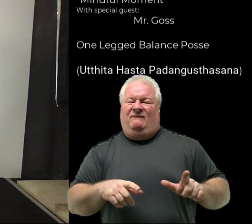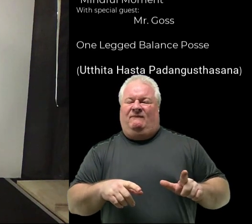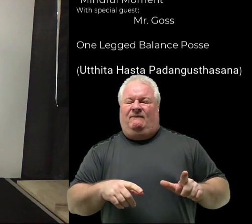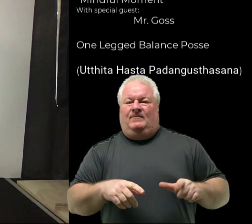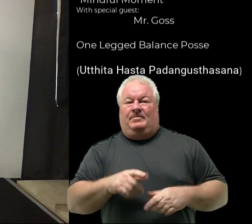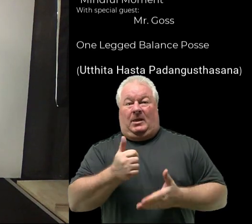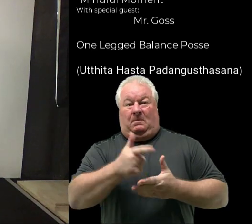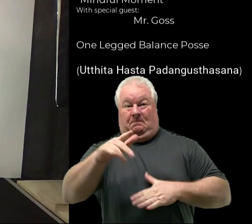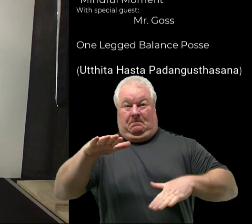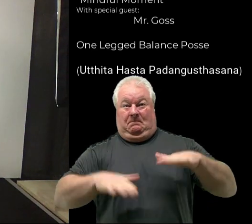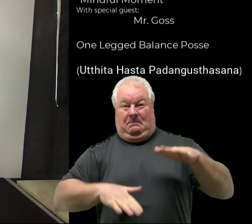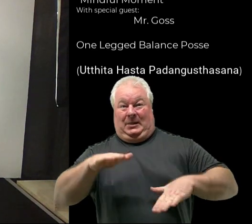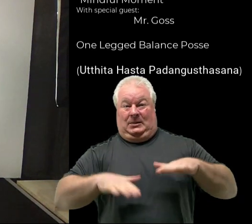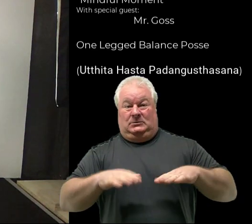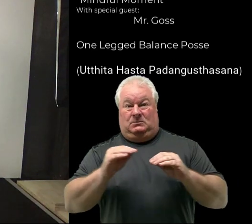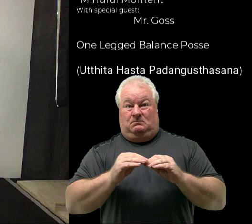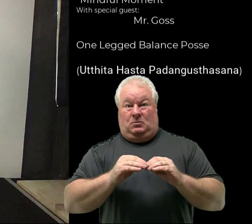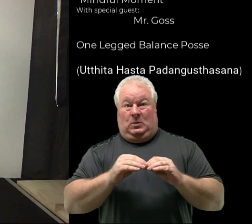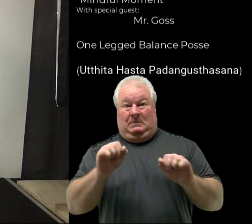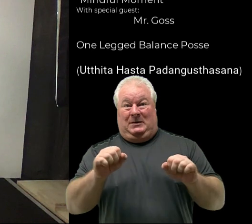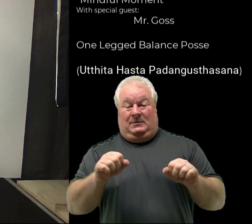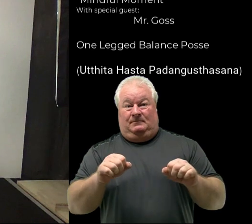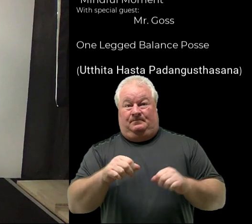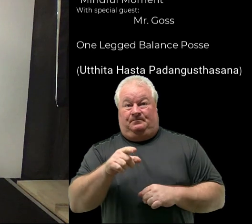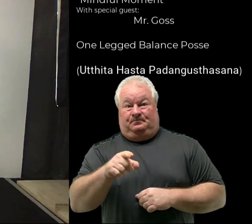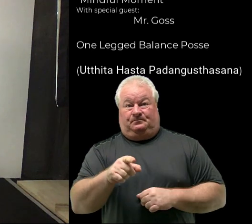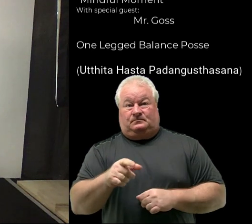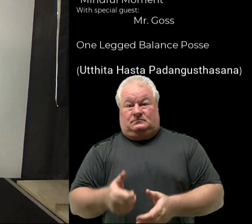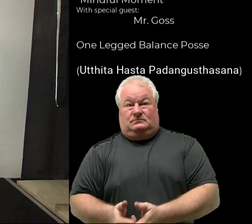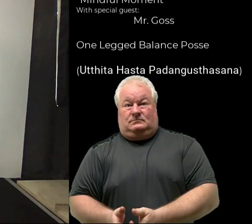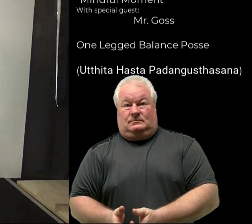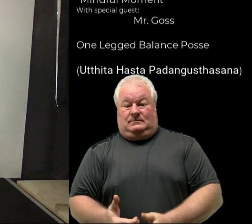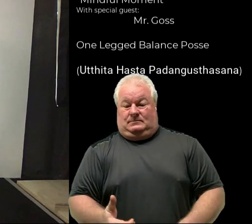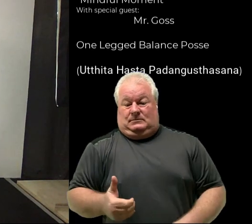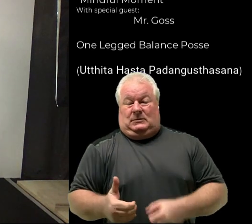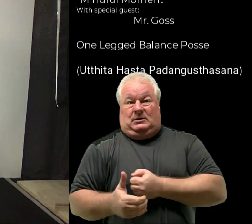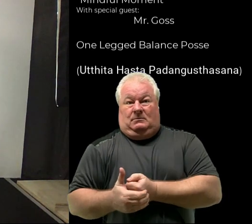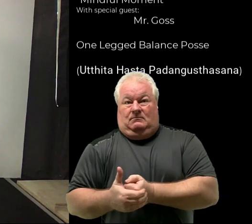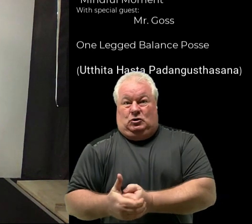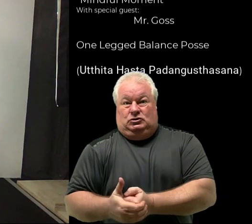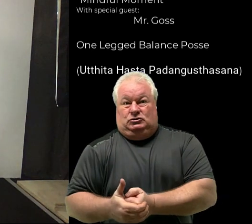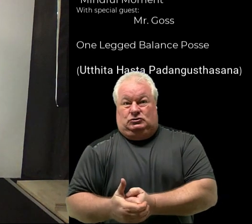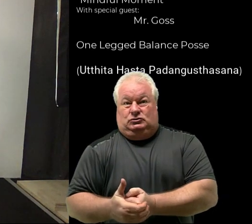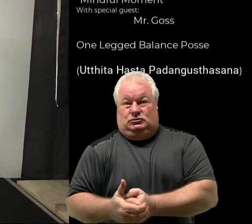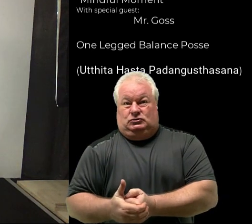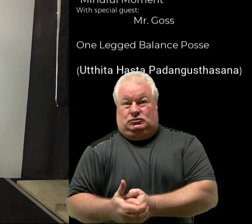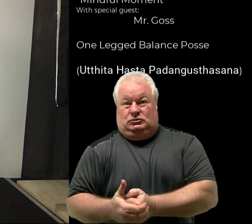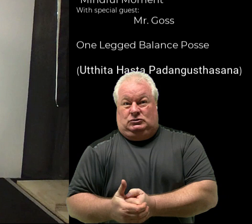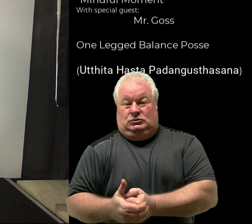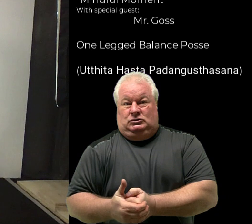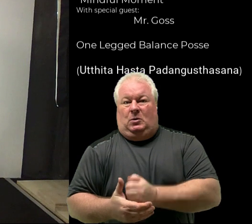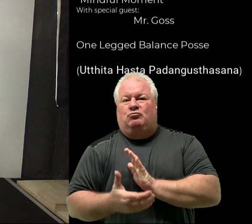in order to help you balance with more stability, if you take your knee and press it into your hand, and then resist your knee from